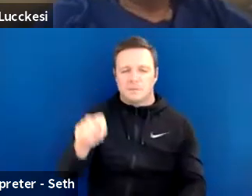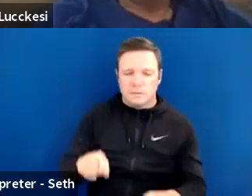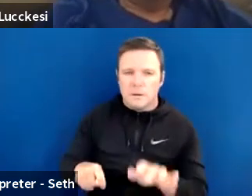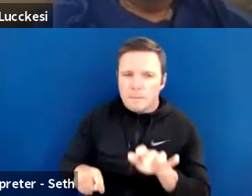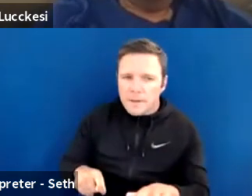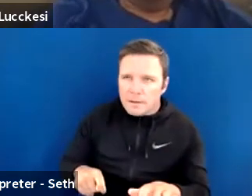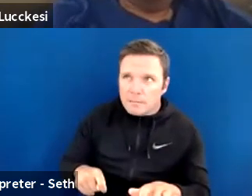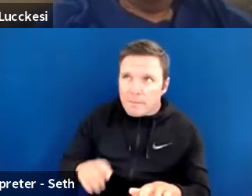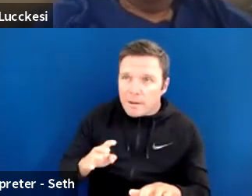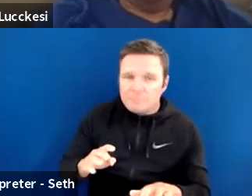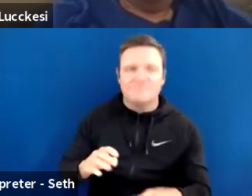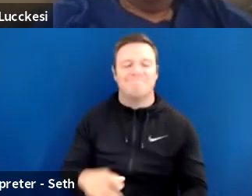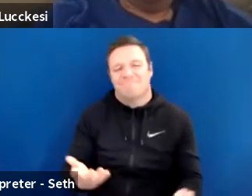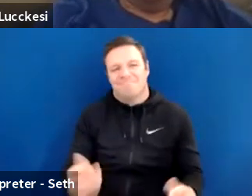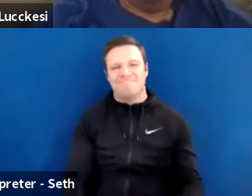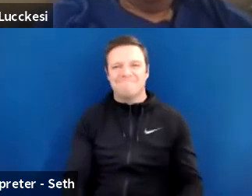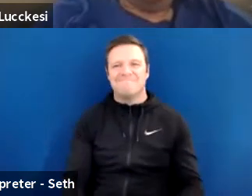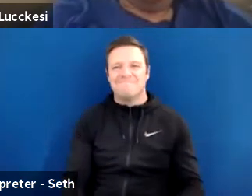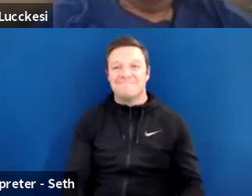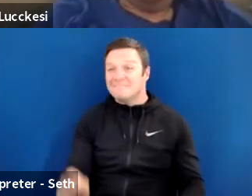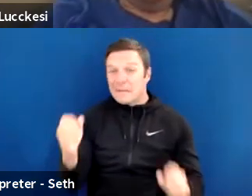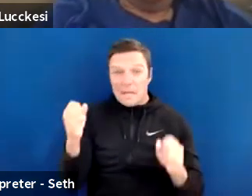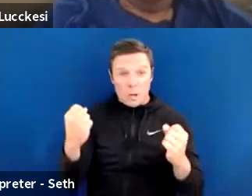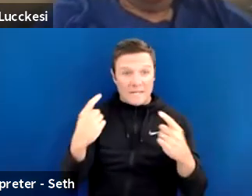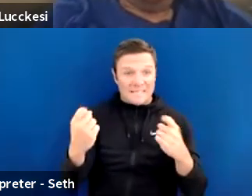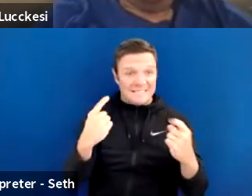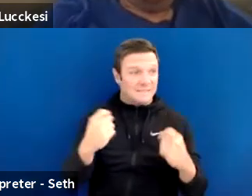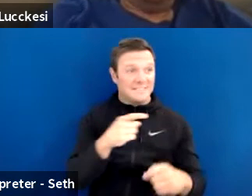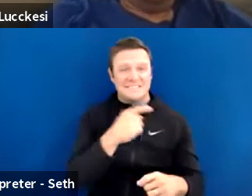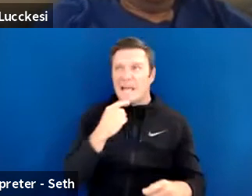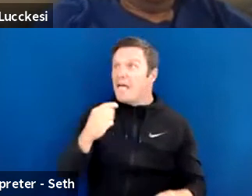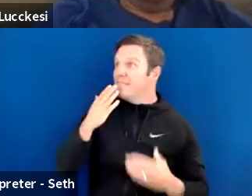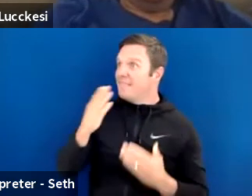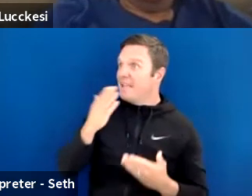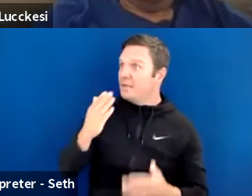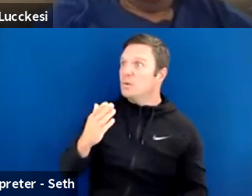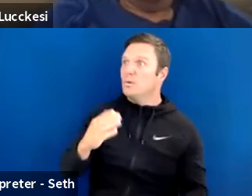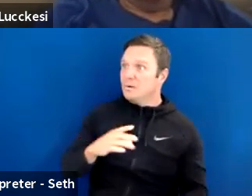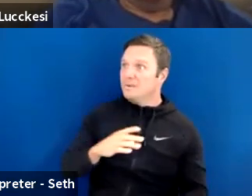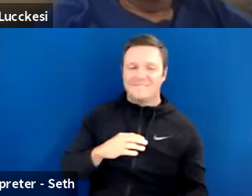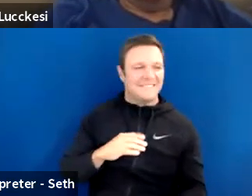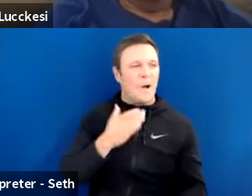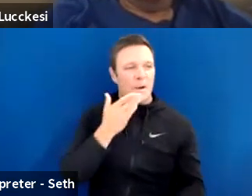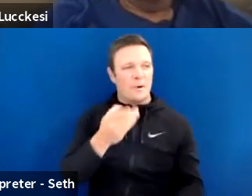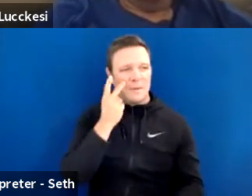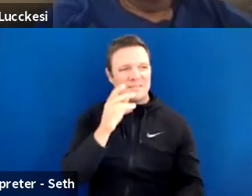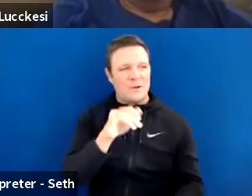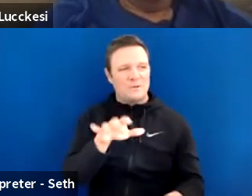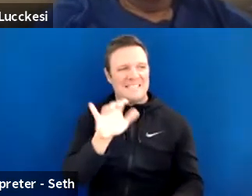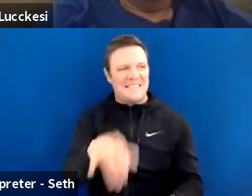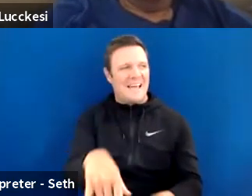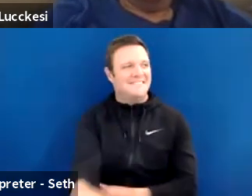Any questions? Thank you. You're welcome. Oh, I saw you did it, Tina.